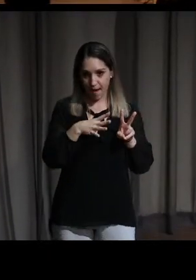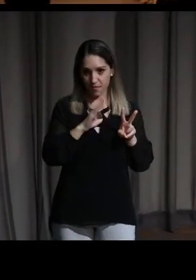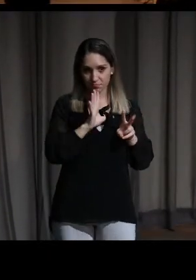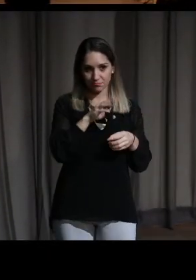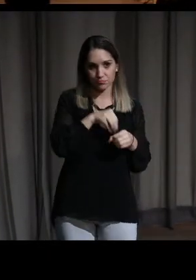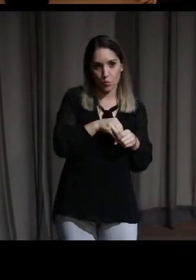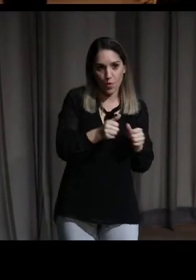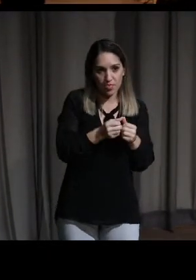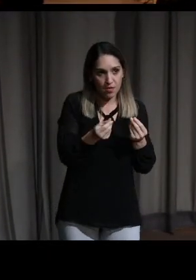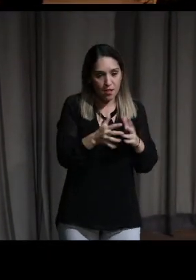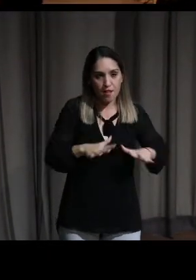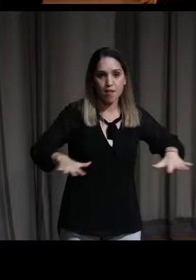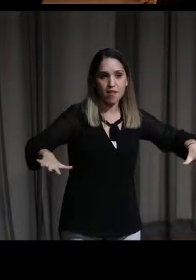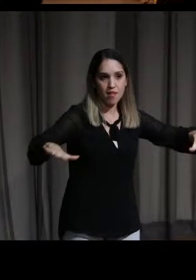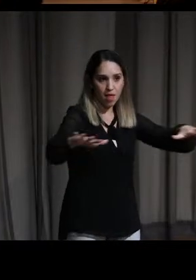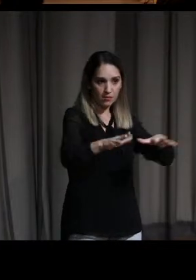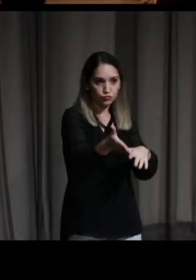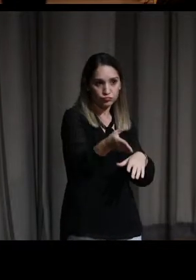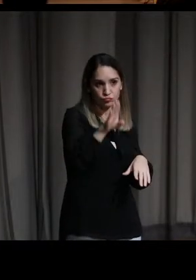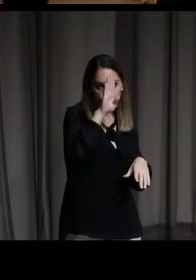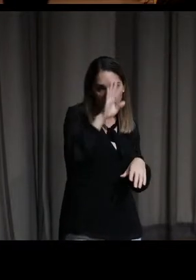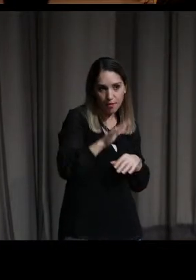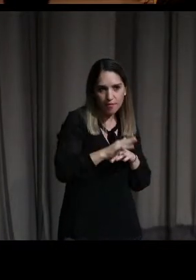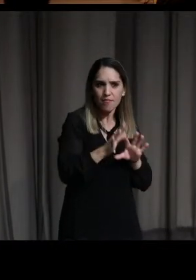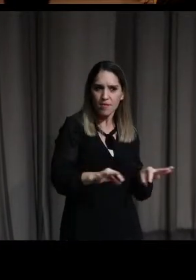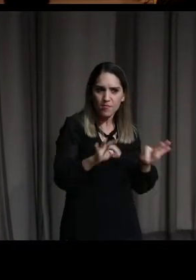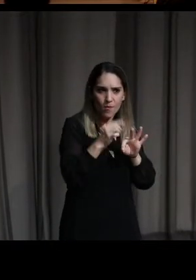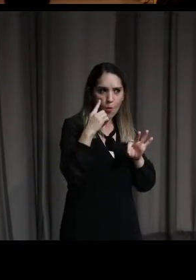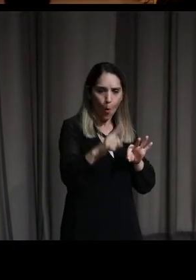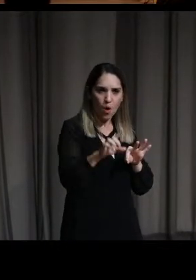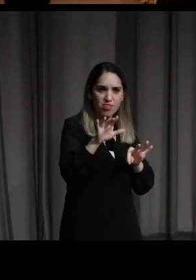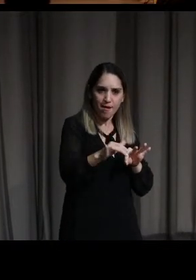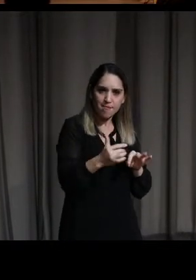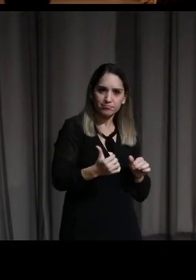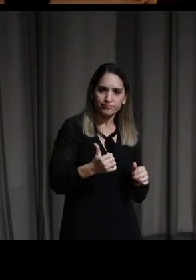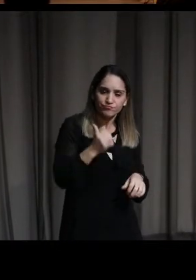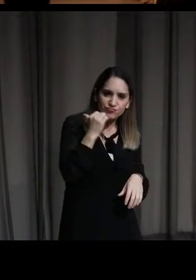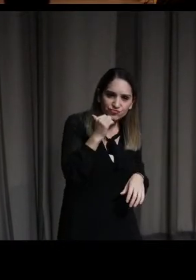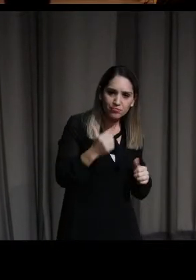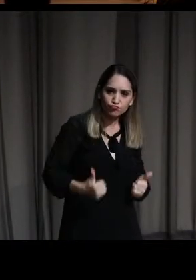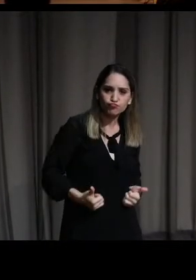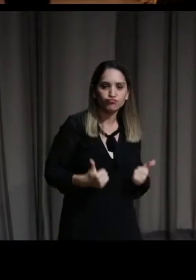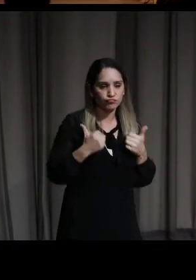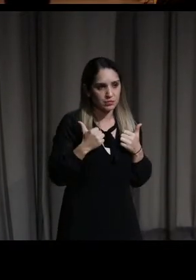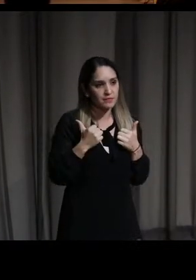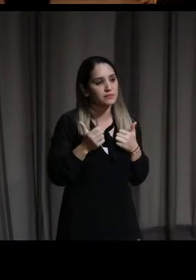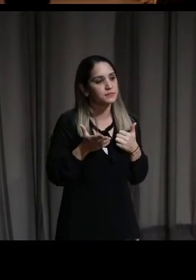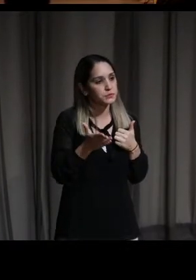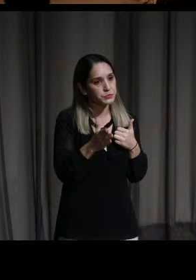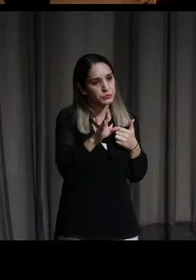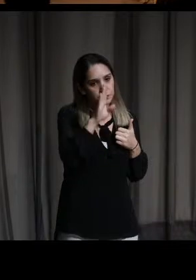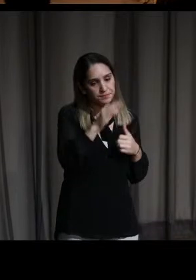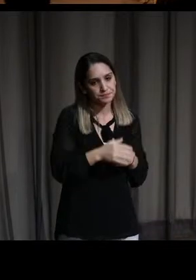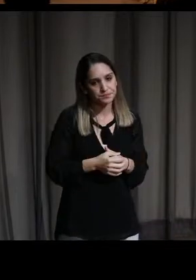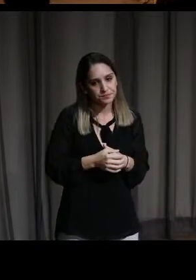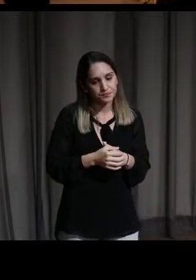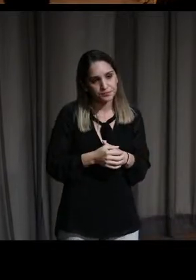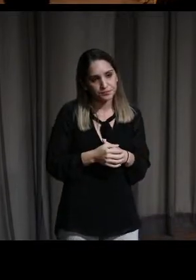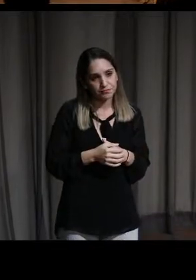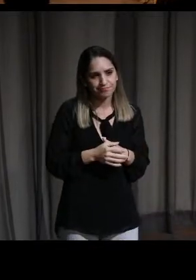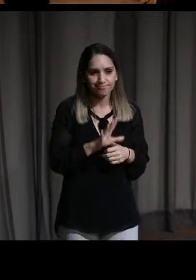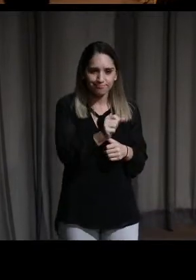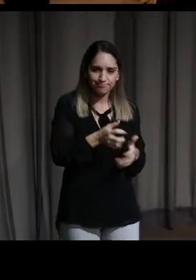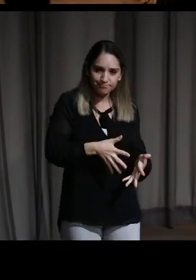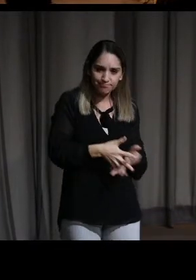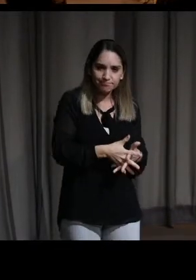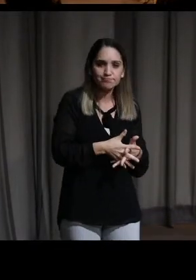and incredibly important to what goes on in daily life. And once again, you can see they are in the